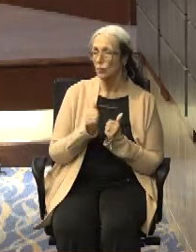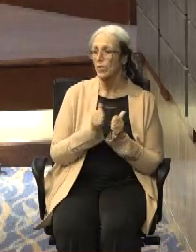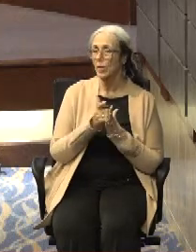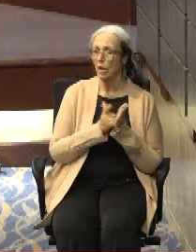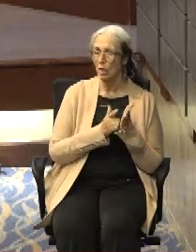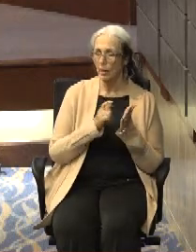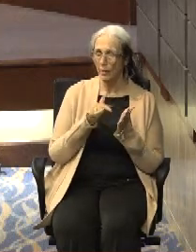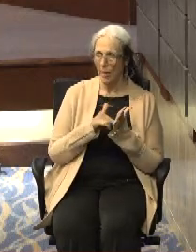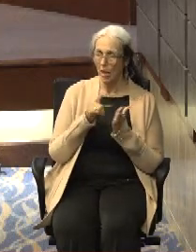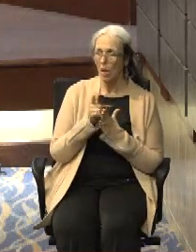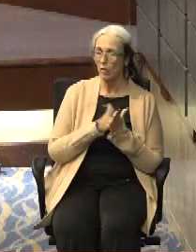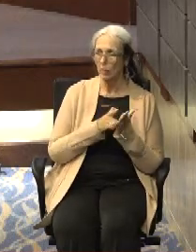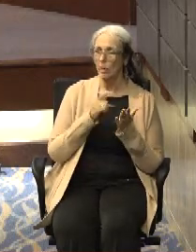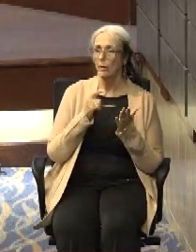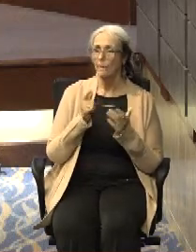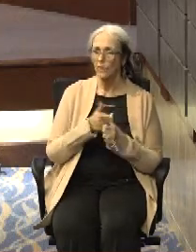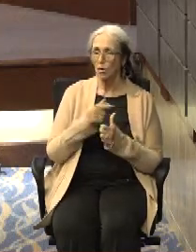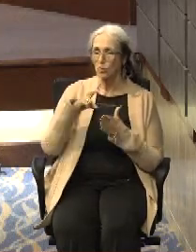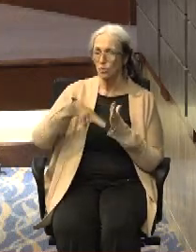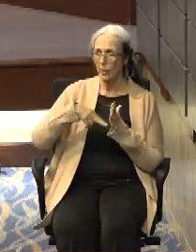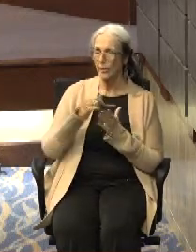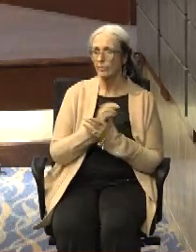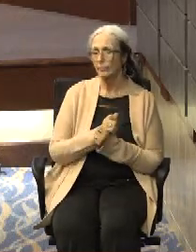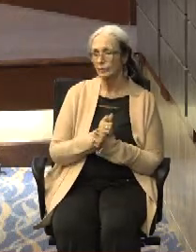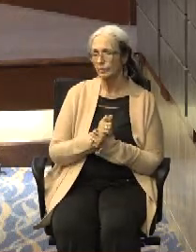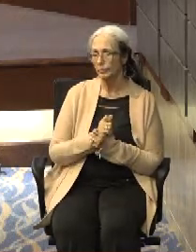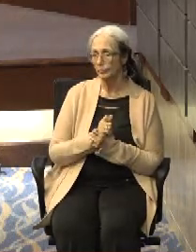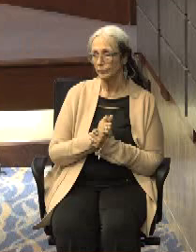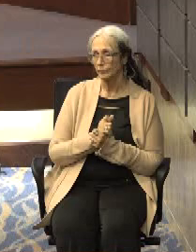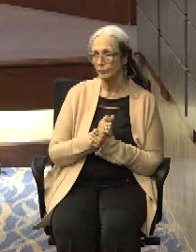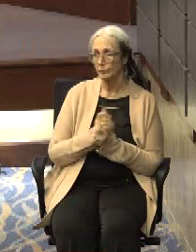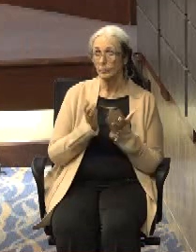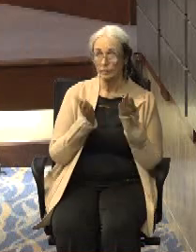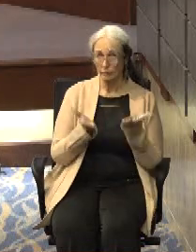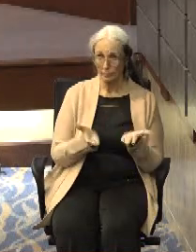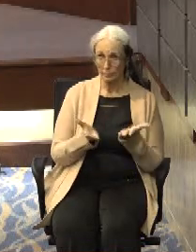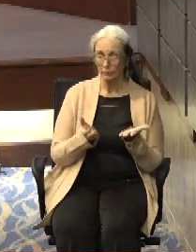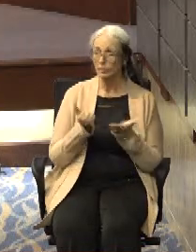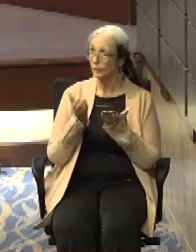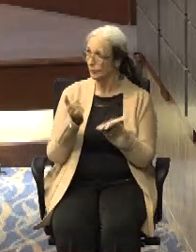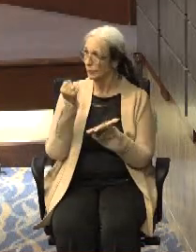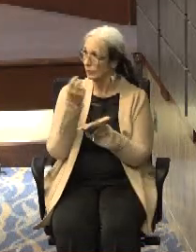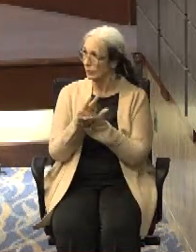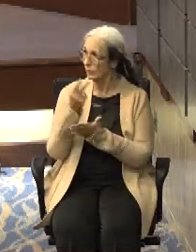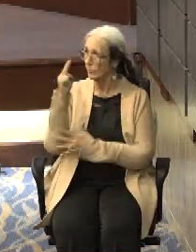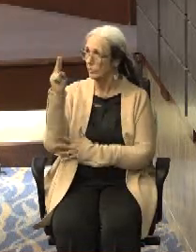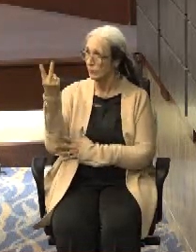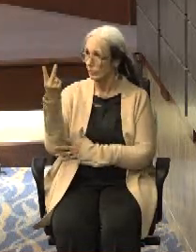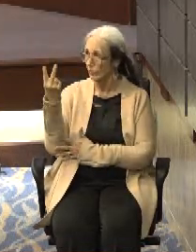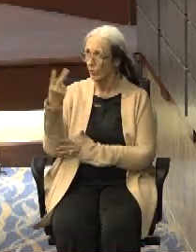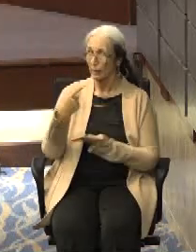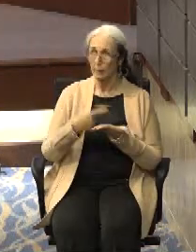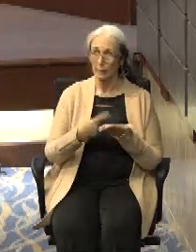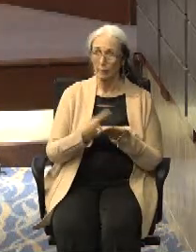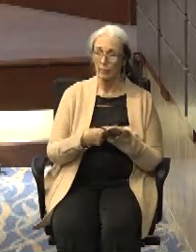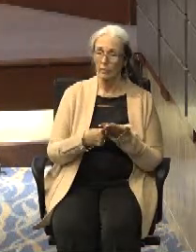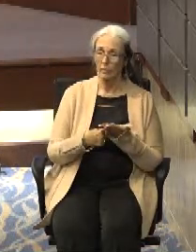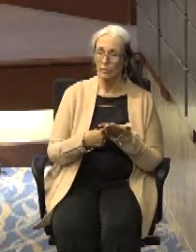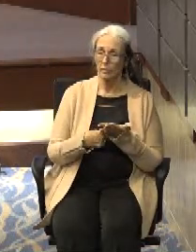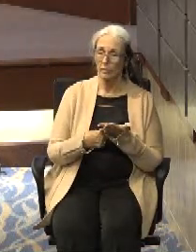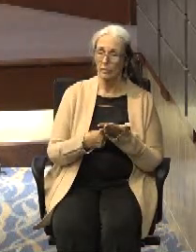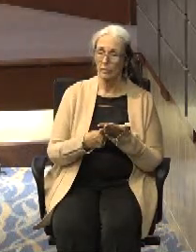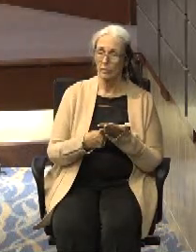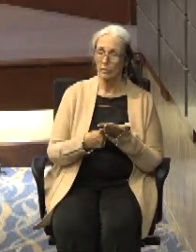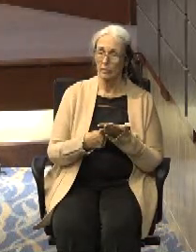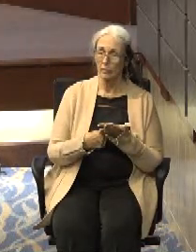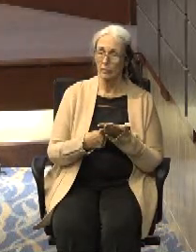This ordinance comes to council on first reading. Is there a motion? Move for approval. Discussion? I'll just quickly say what I said